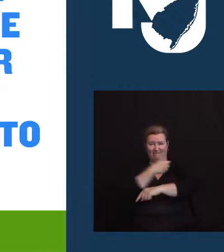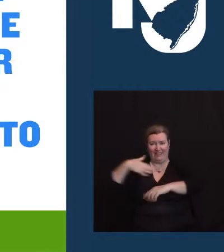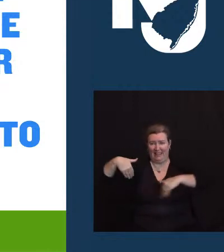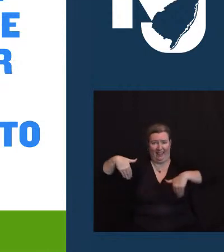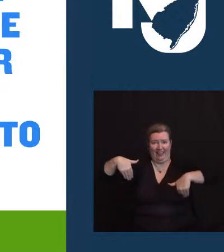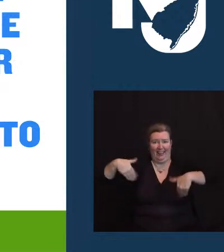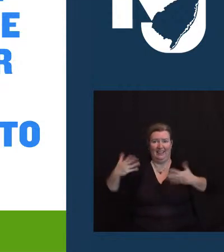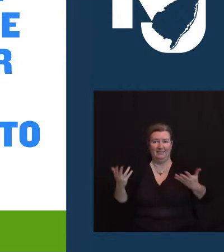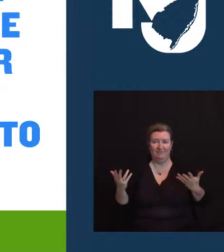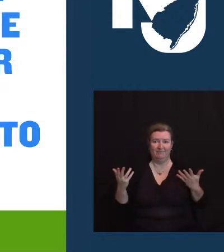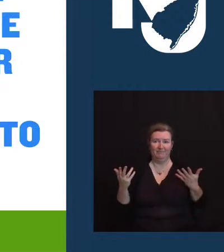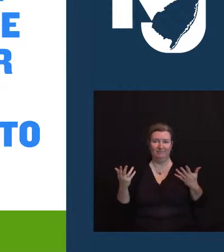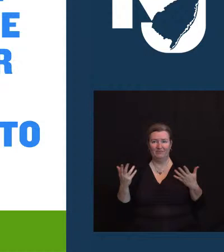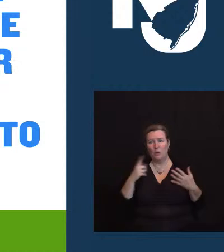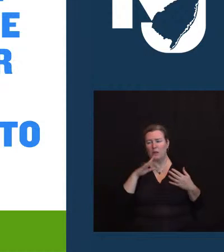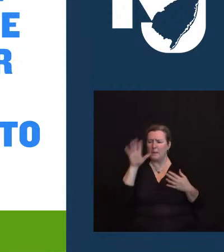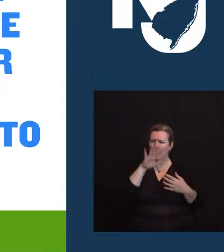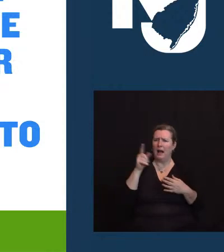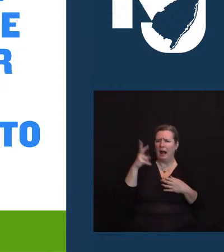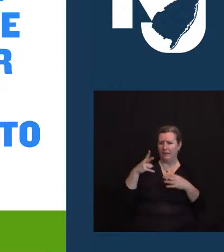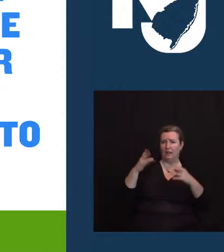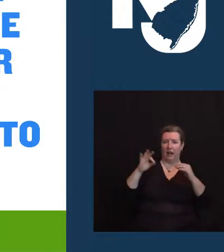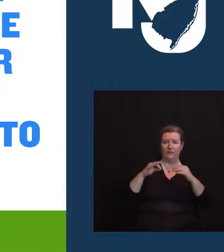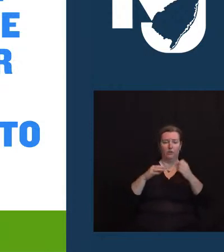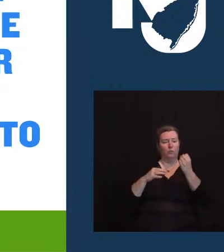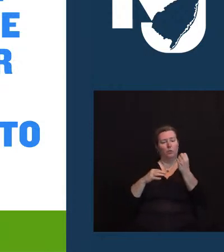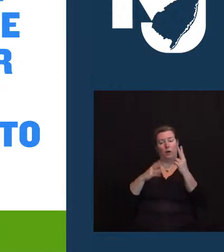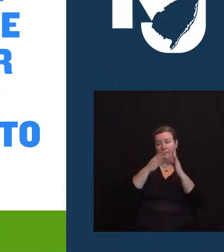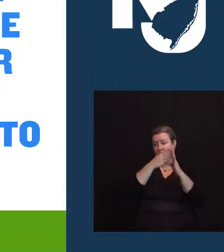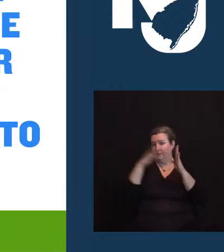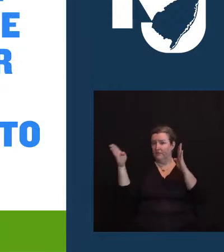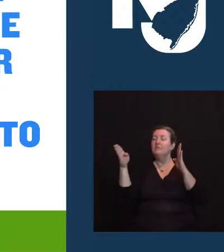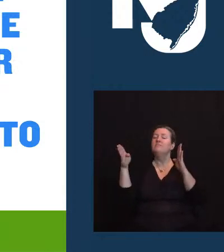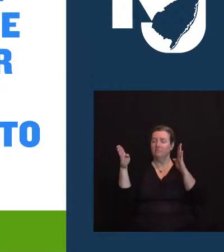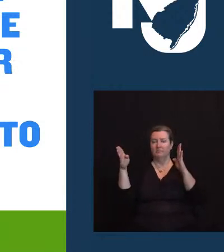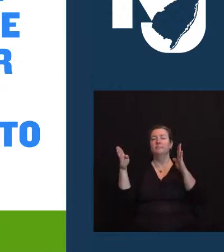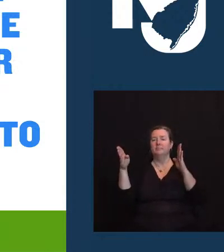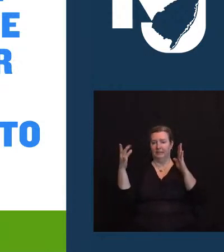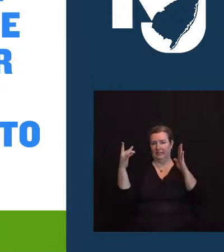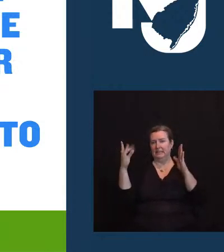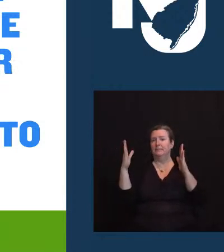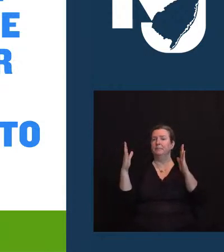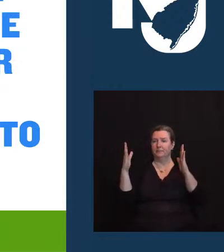only half of those older than 12 who are kids and students have been